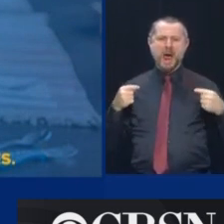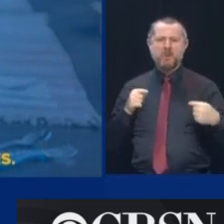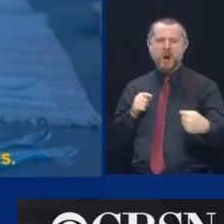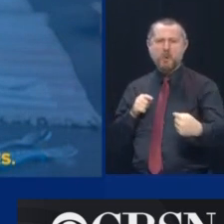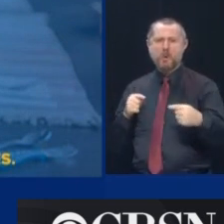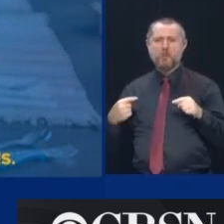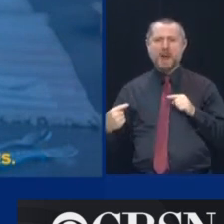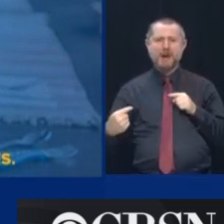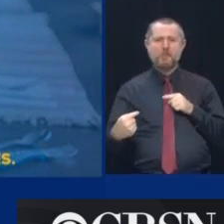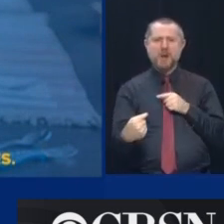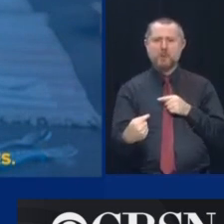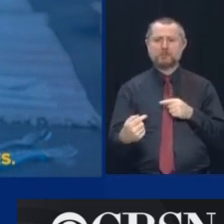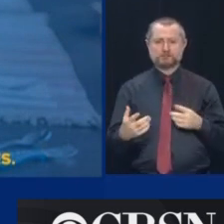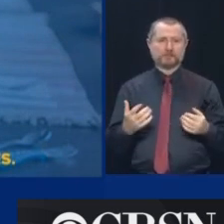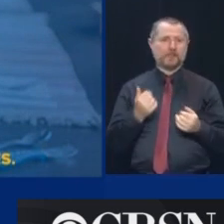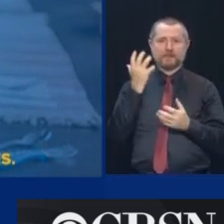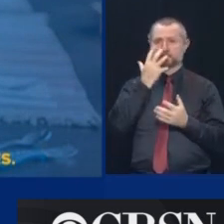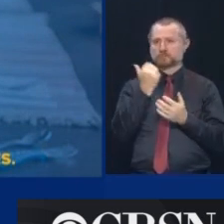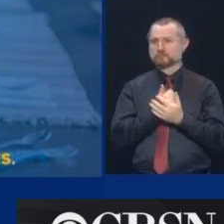on everything.